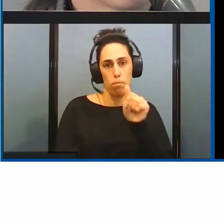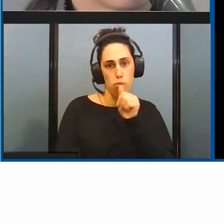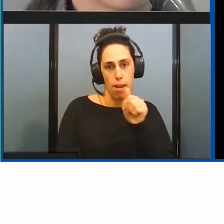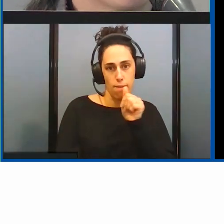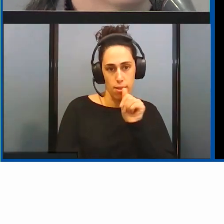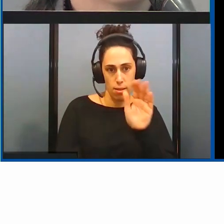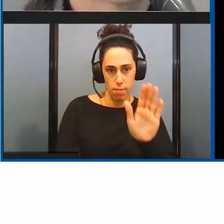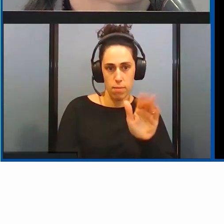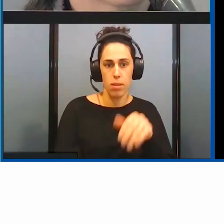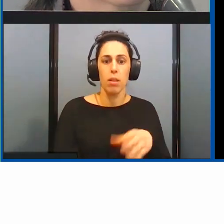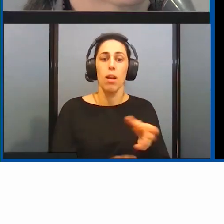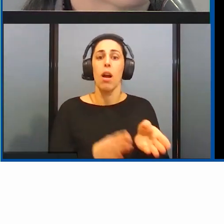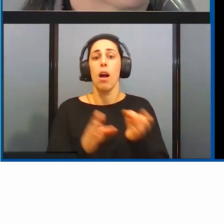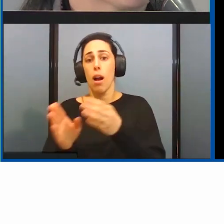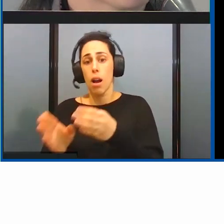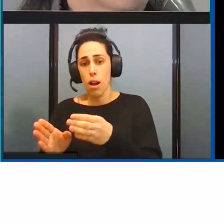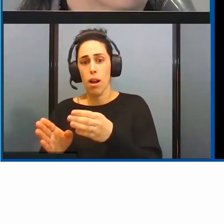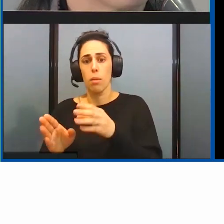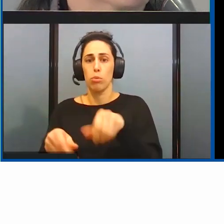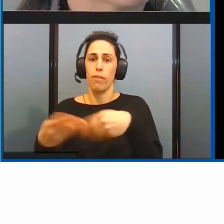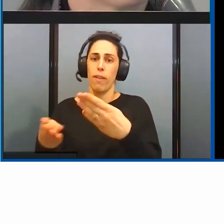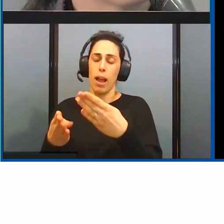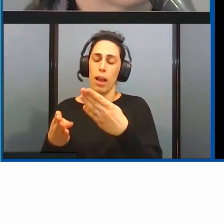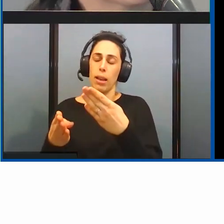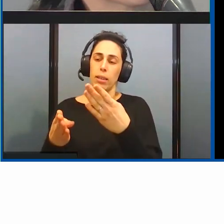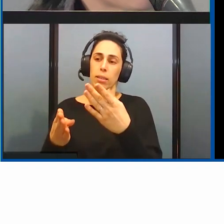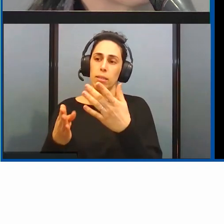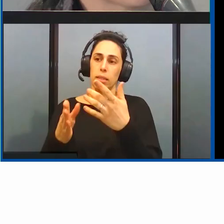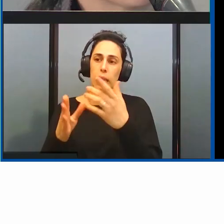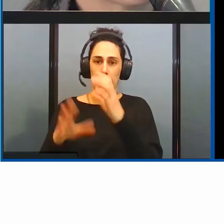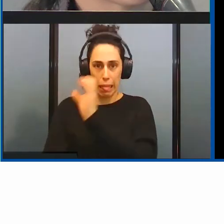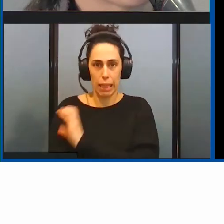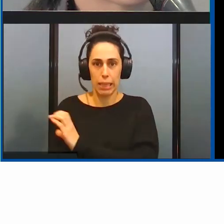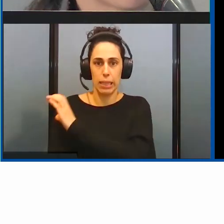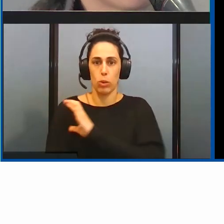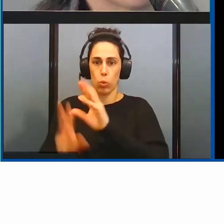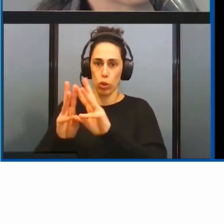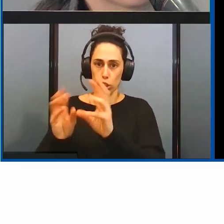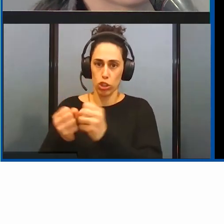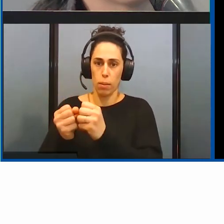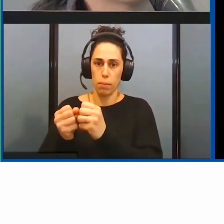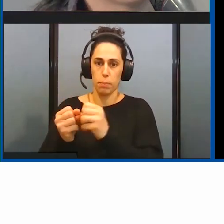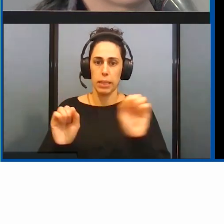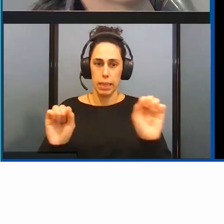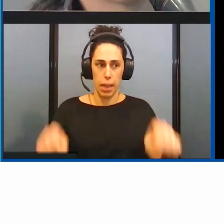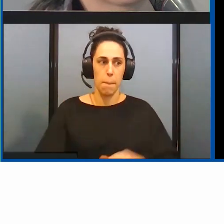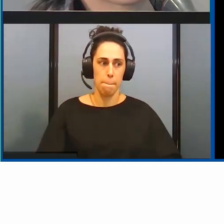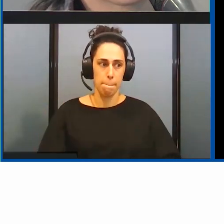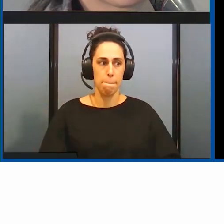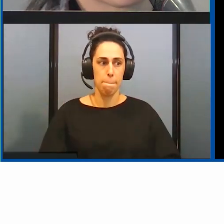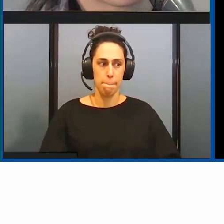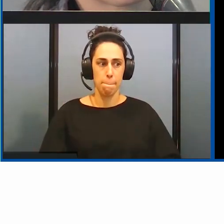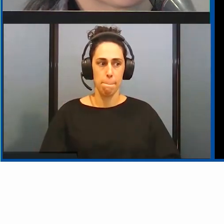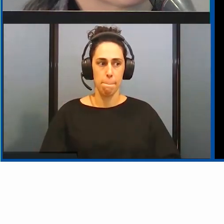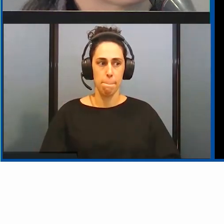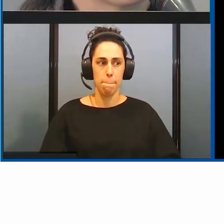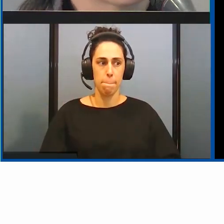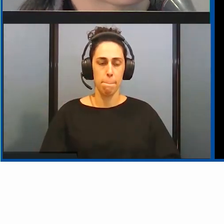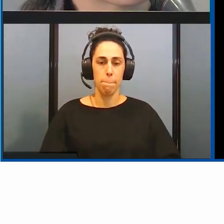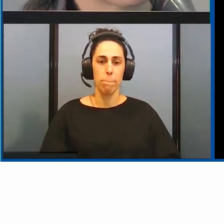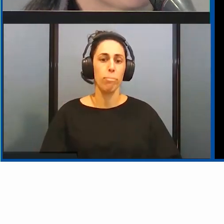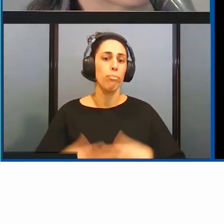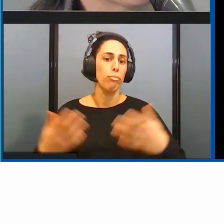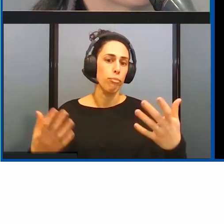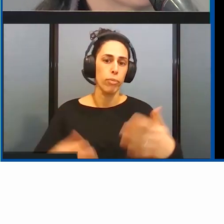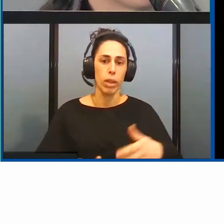clinics. So the certificates are when someone makes an application, says, I am facing this particular